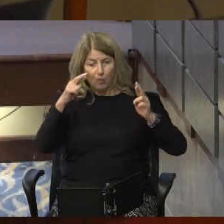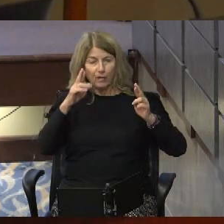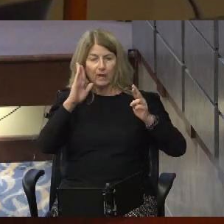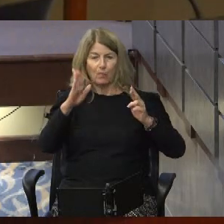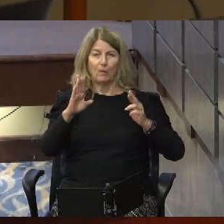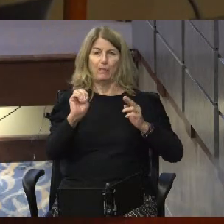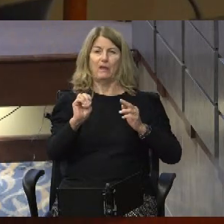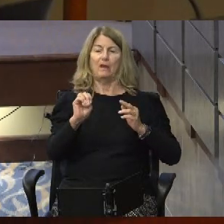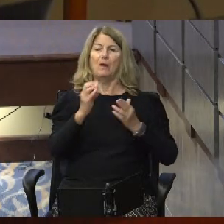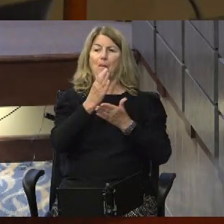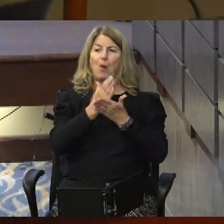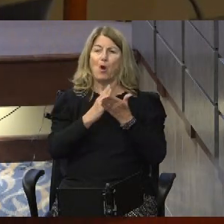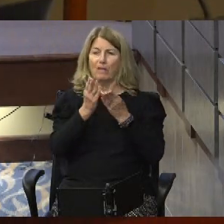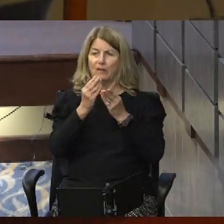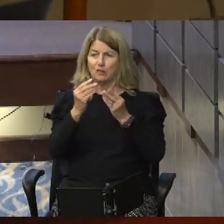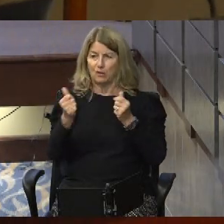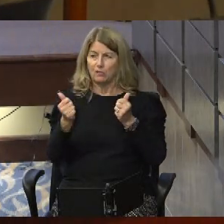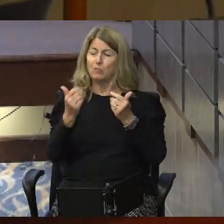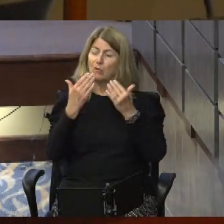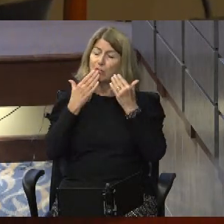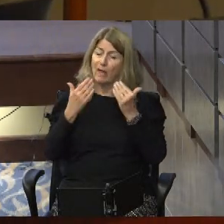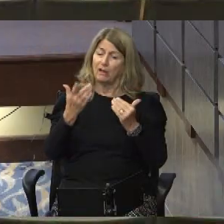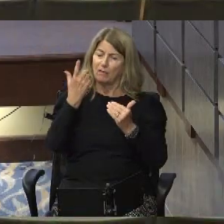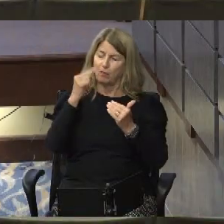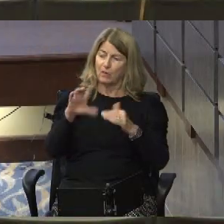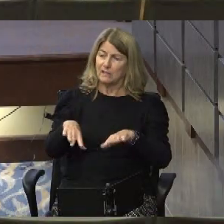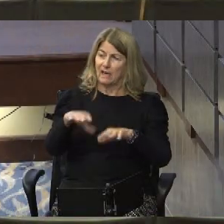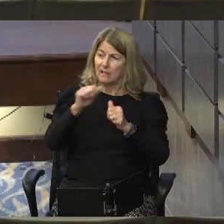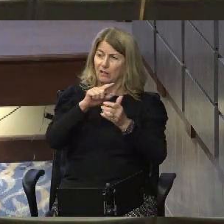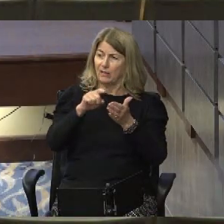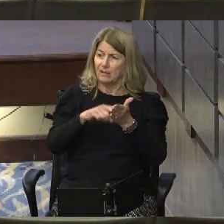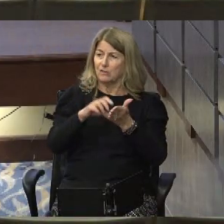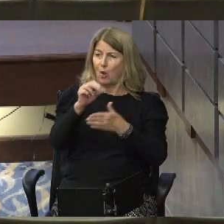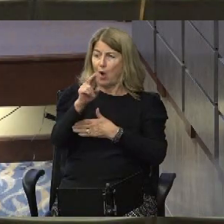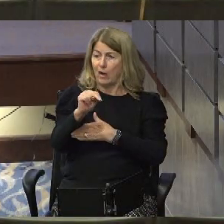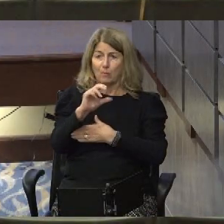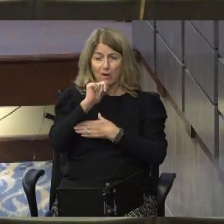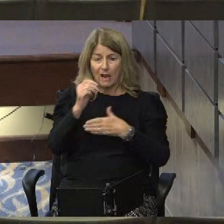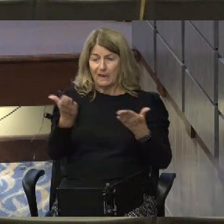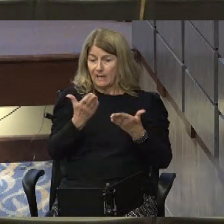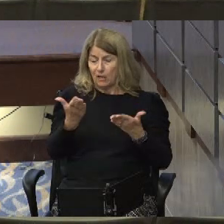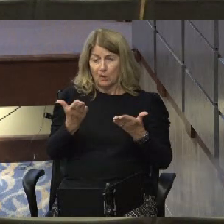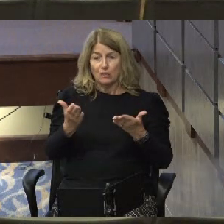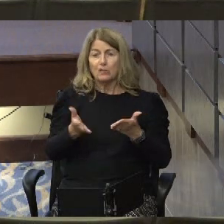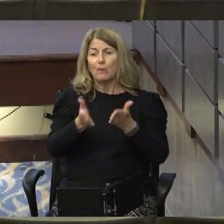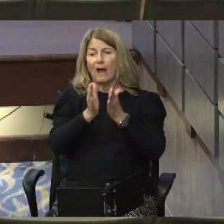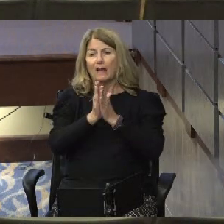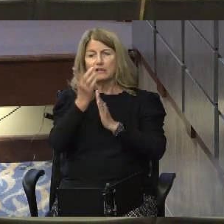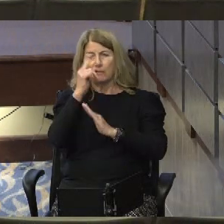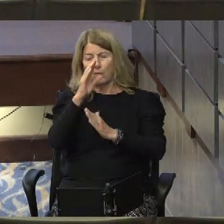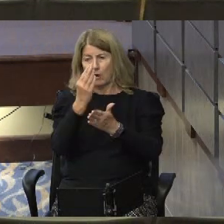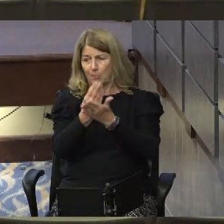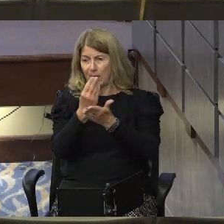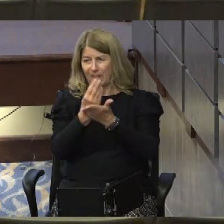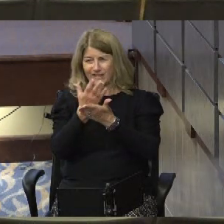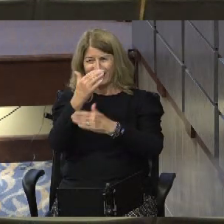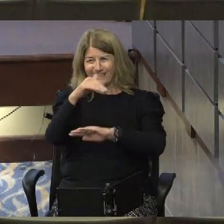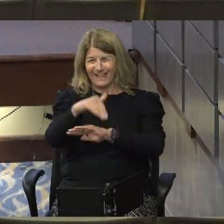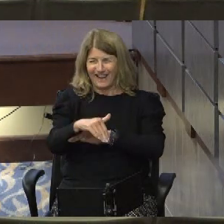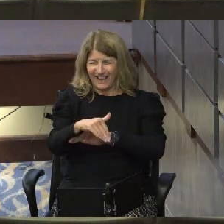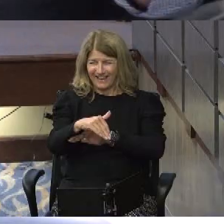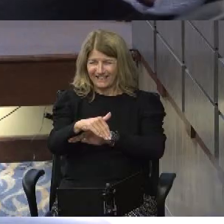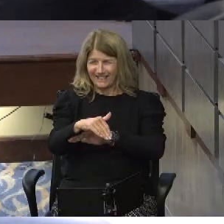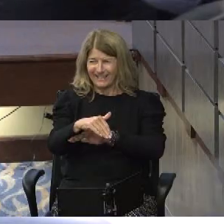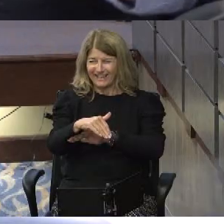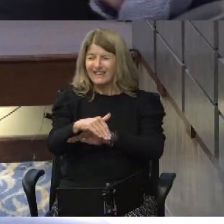and we're grateful for y'all taking this on. Thank you. And we're not here to ask for money tonight, but I won't be opposed if Mayor Meek wants to lock the doors and